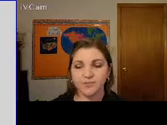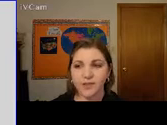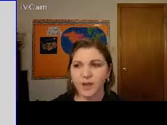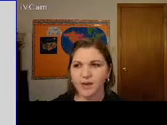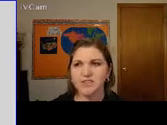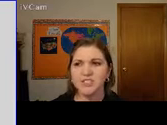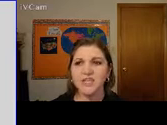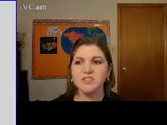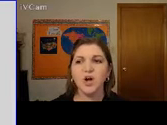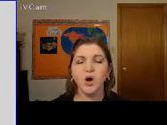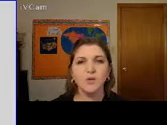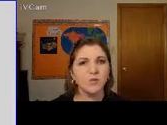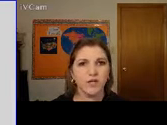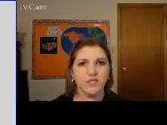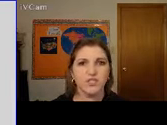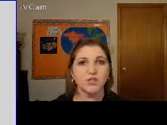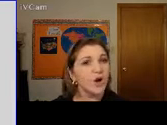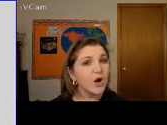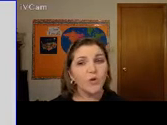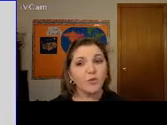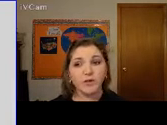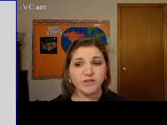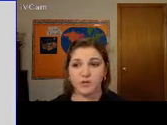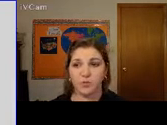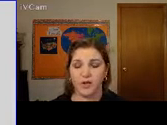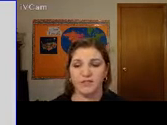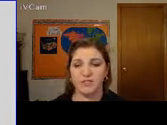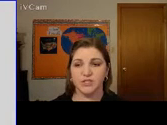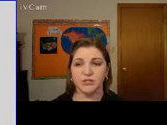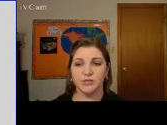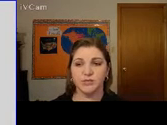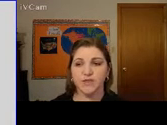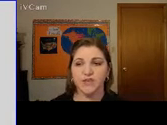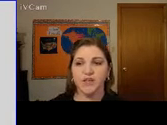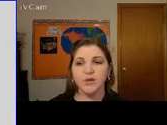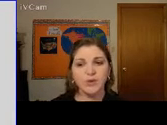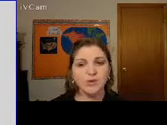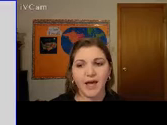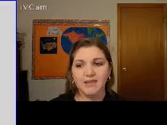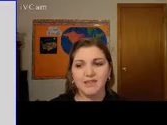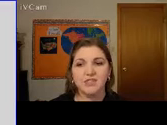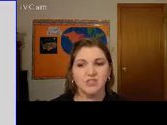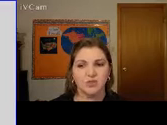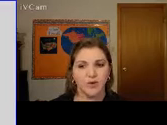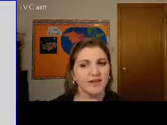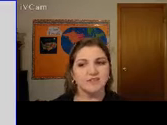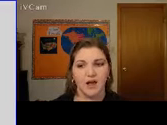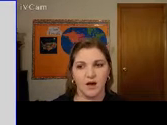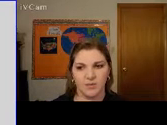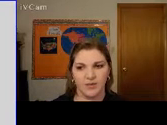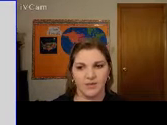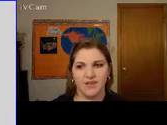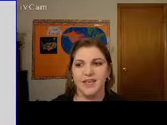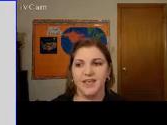Chester, because Chester only wanted to do what Wilson wanted to do. Who liked to dress